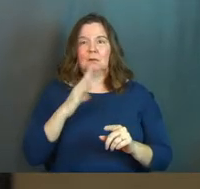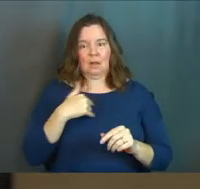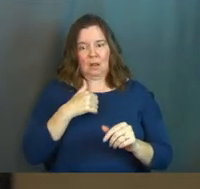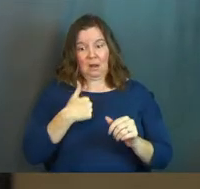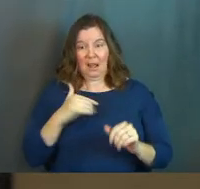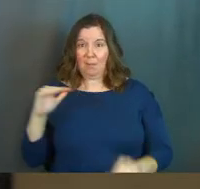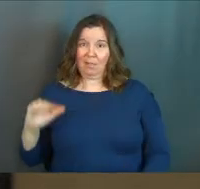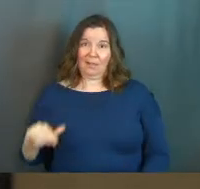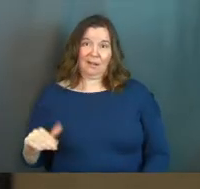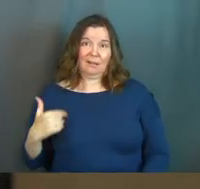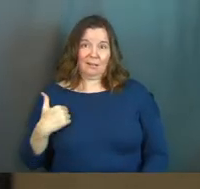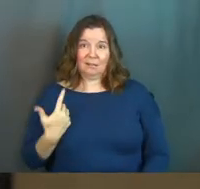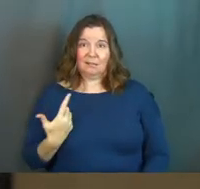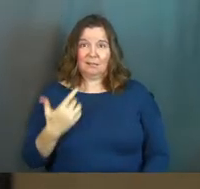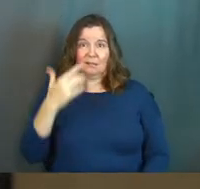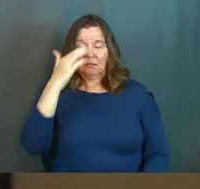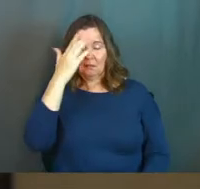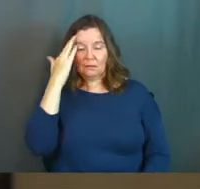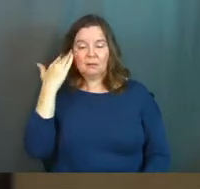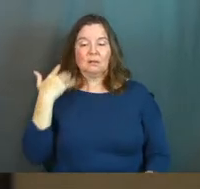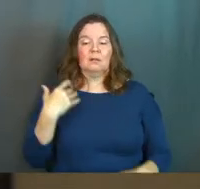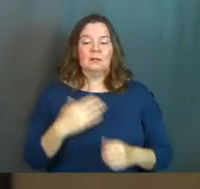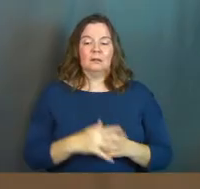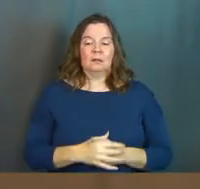You remember, I'm little.